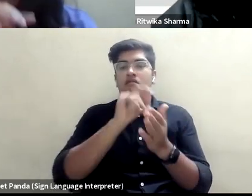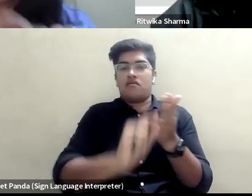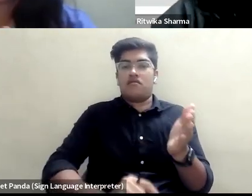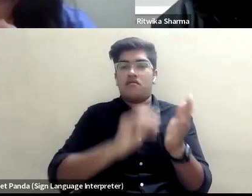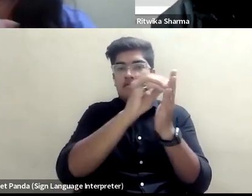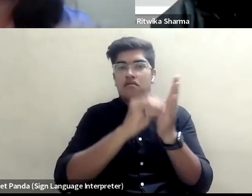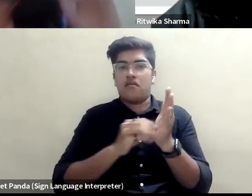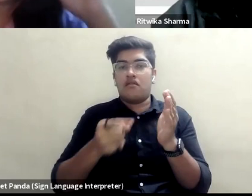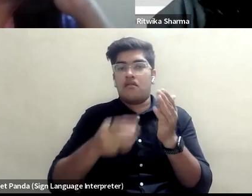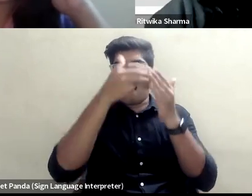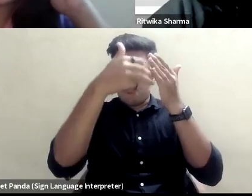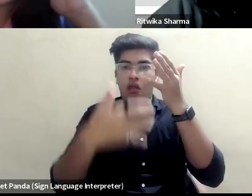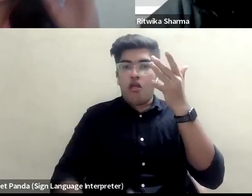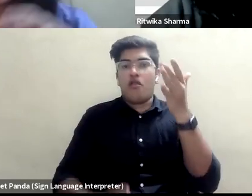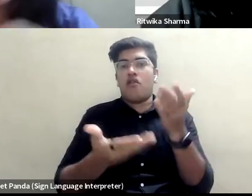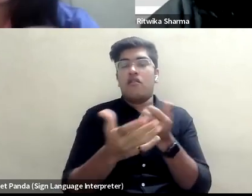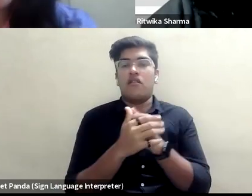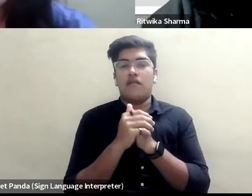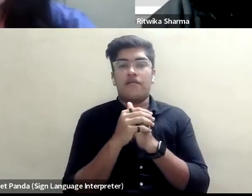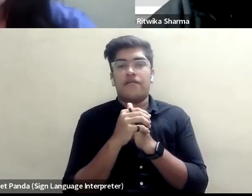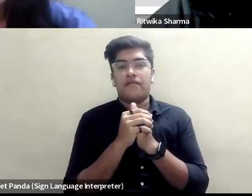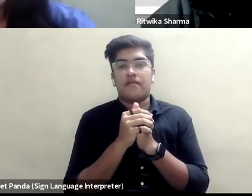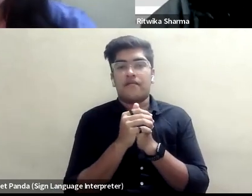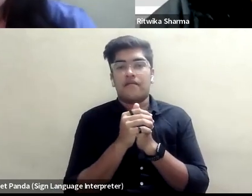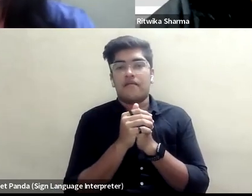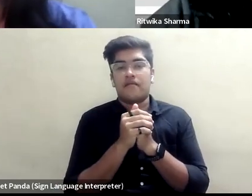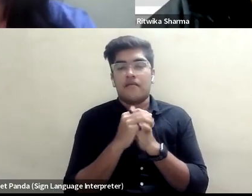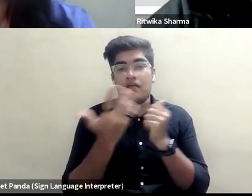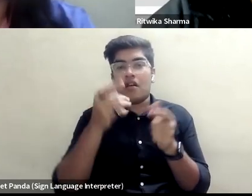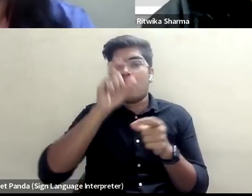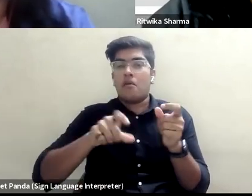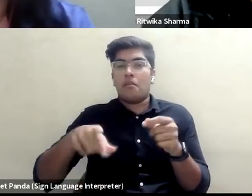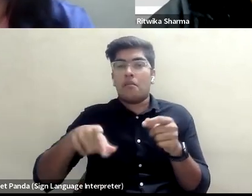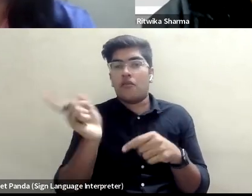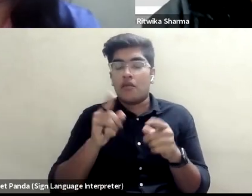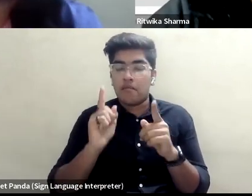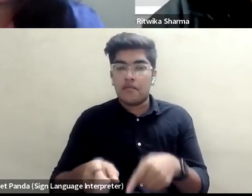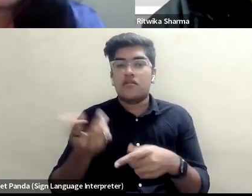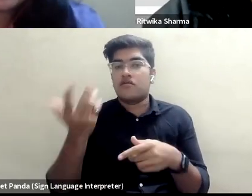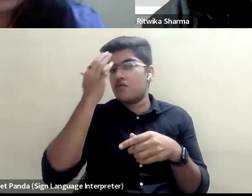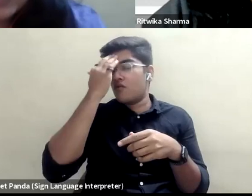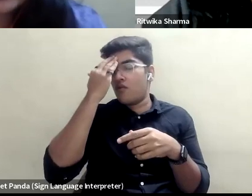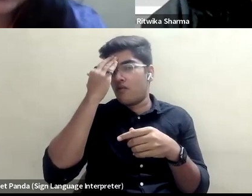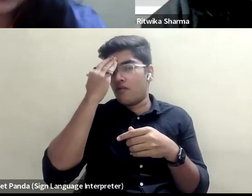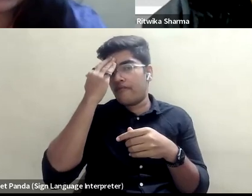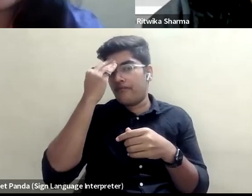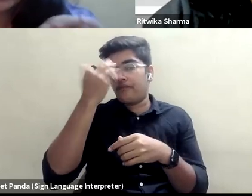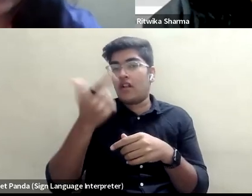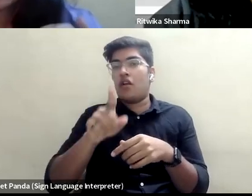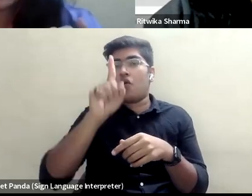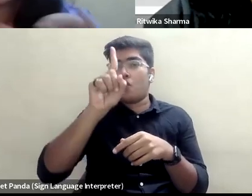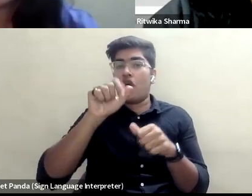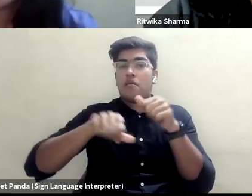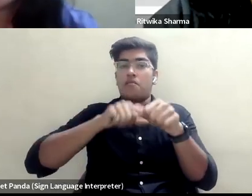literally how this, yeah, and this is a procedure that people have to and all one procedure, as